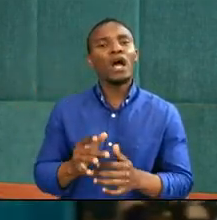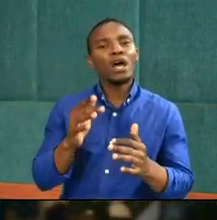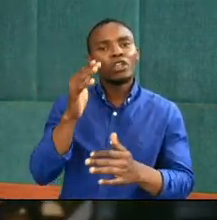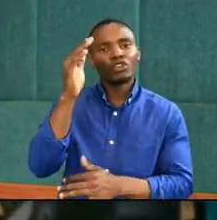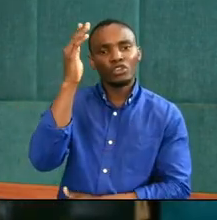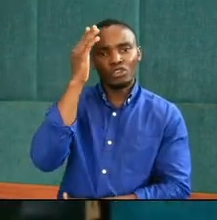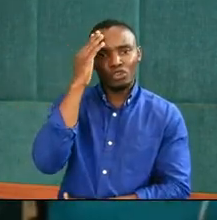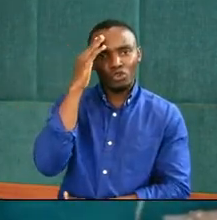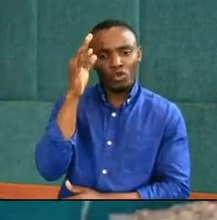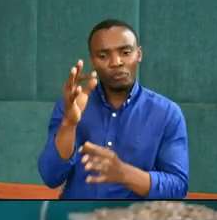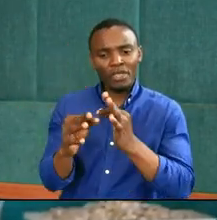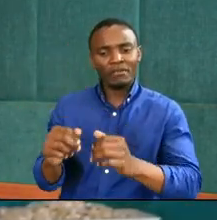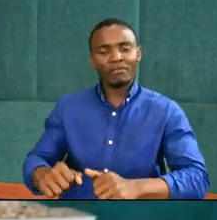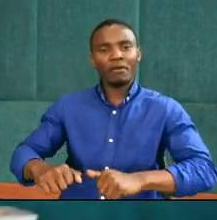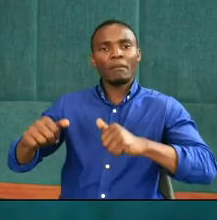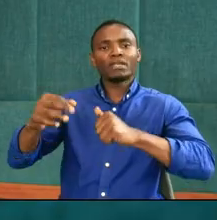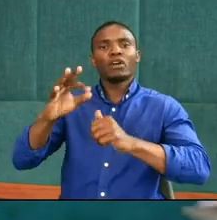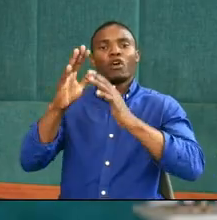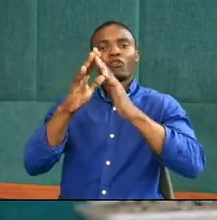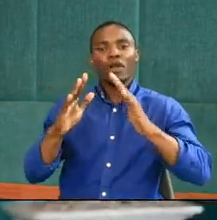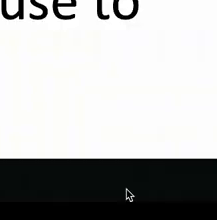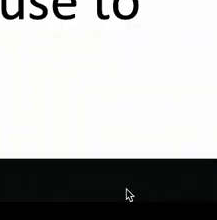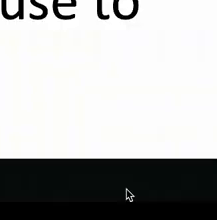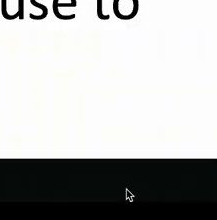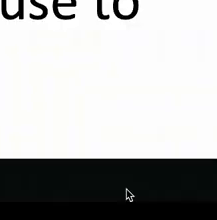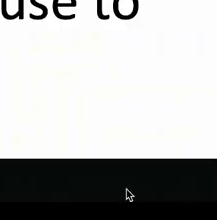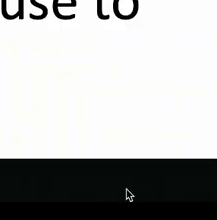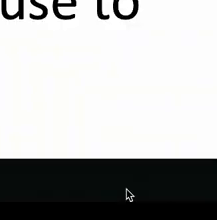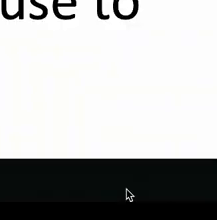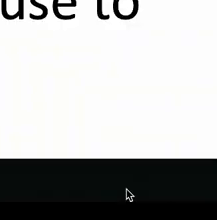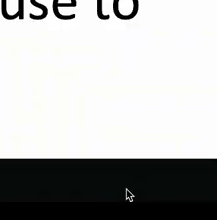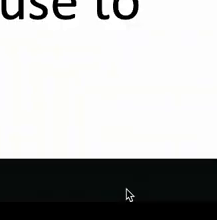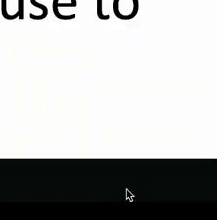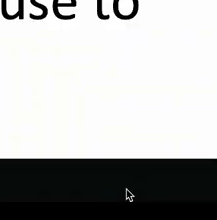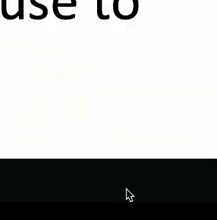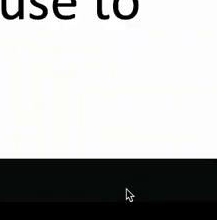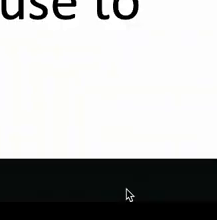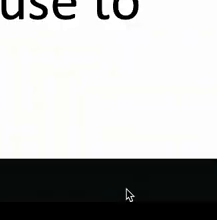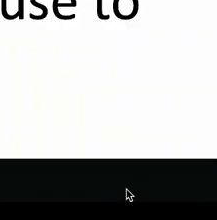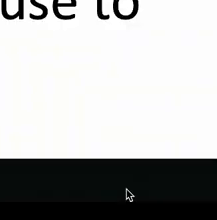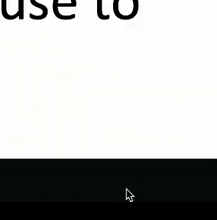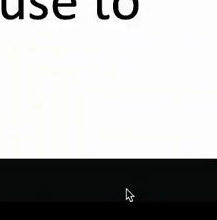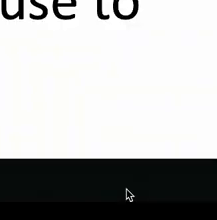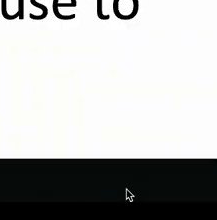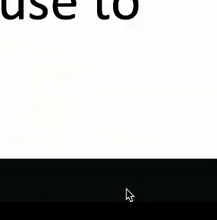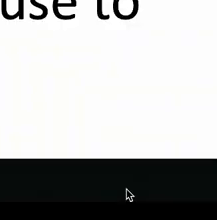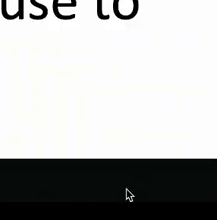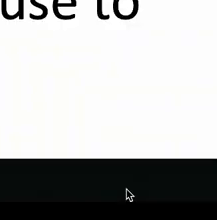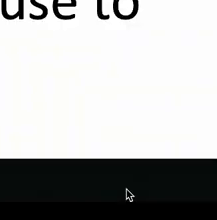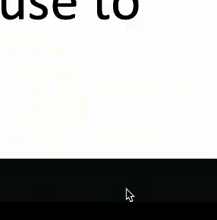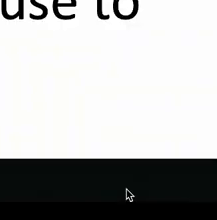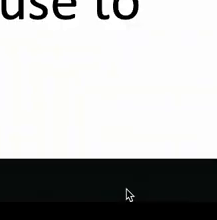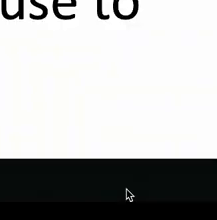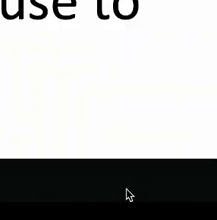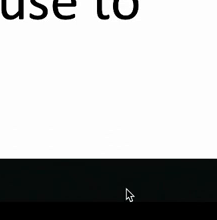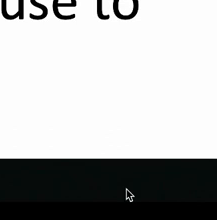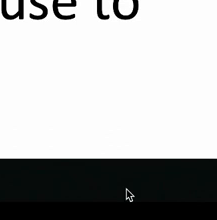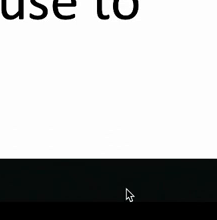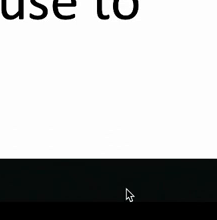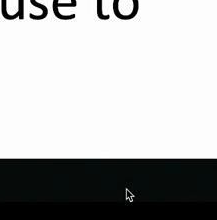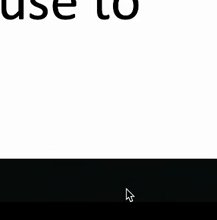the master of the house had known what hour the thief would come,